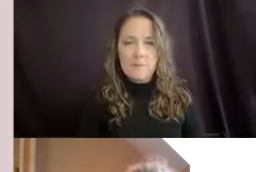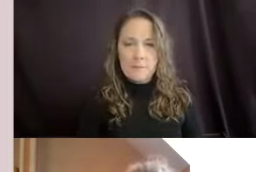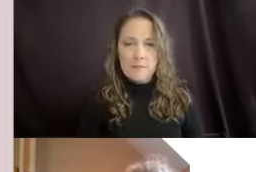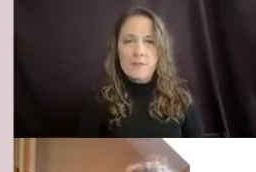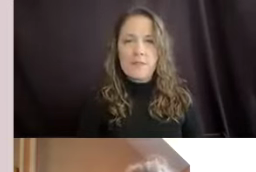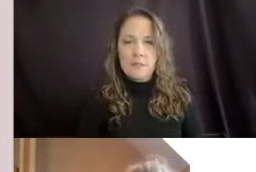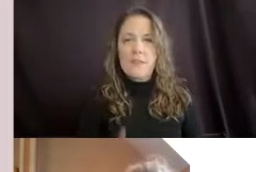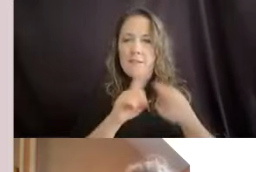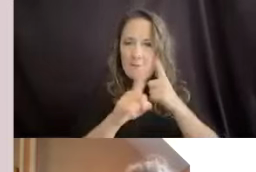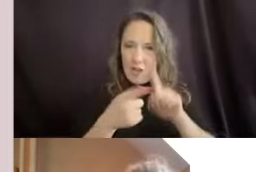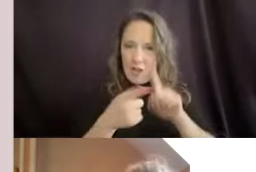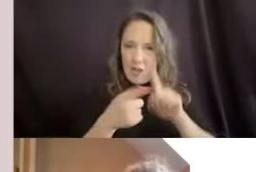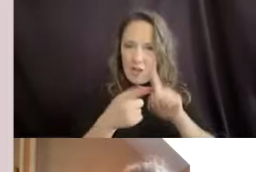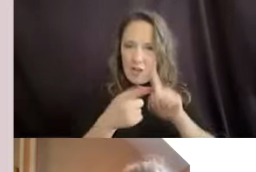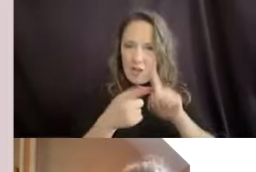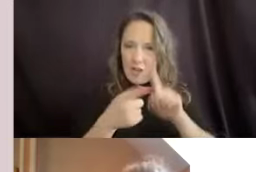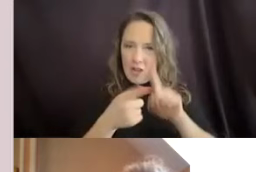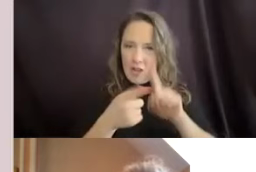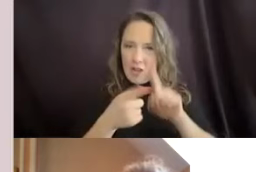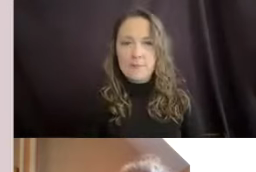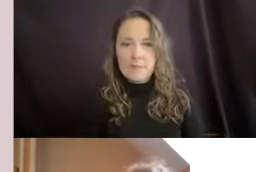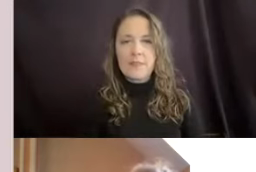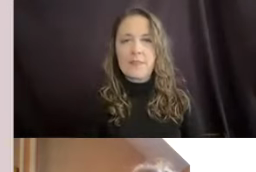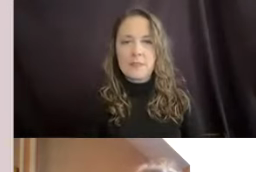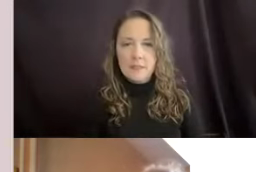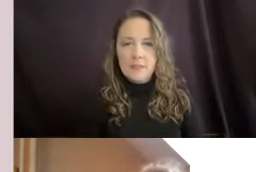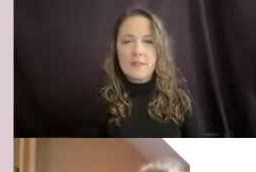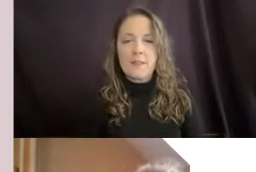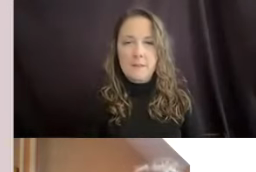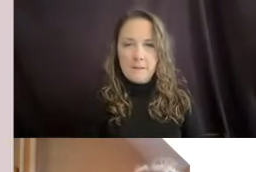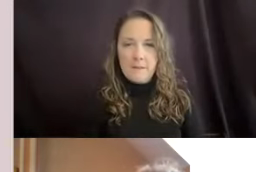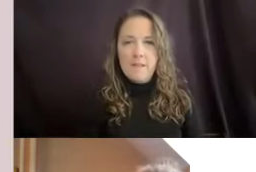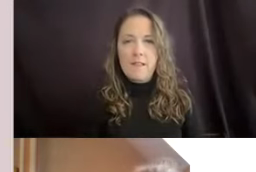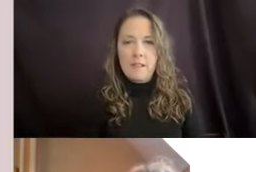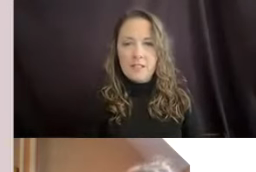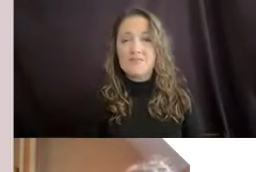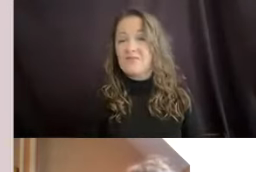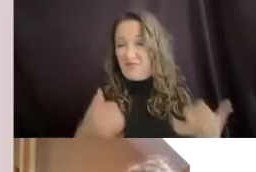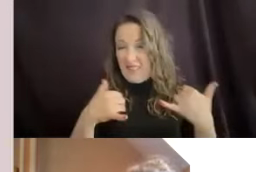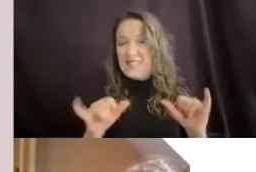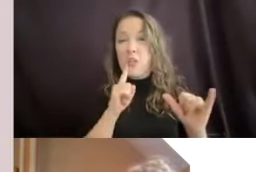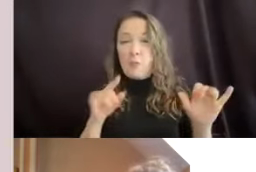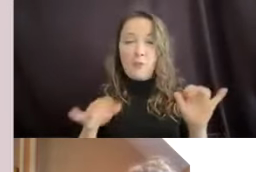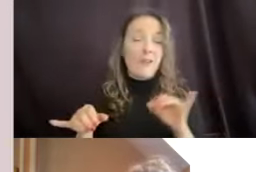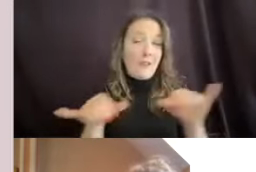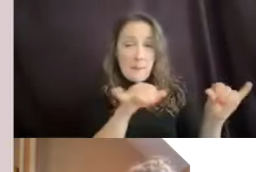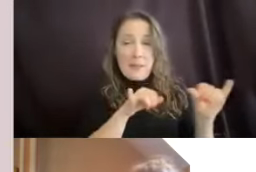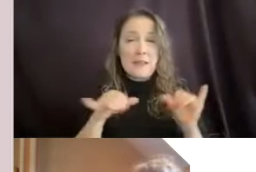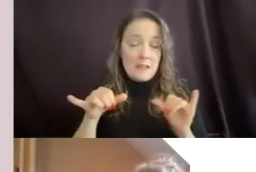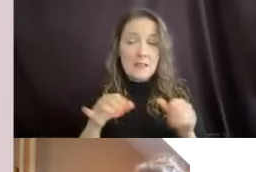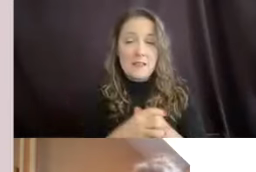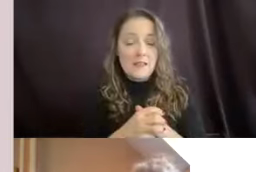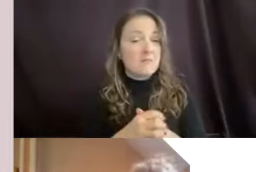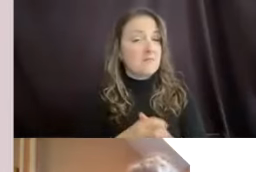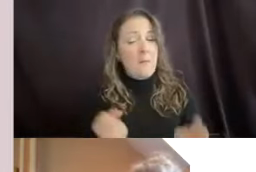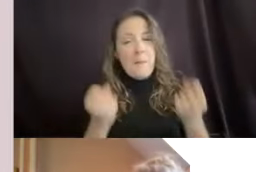And that is still, like, that's still pretty common. I know a lot of teenagers don't talk to their parents about this stuff, but